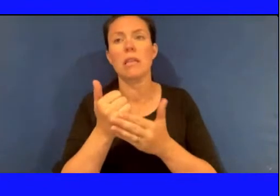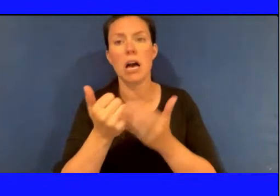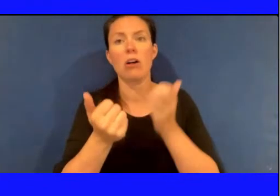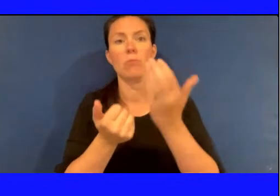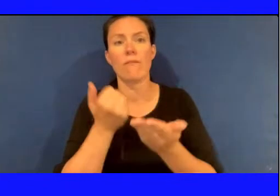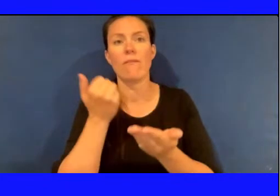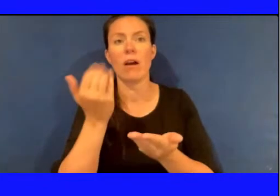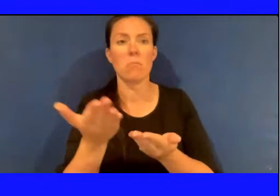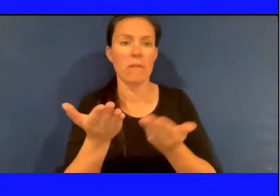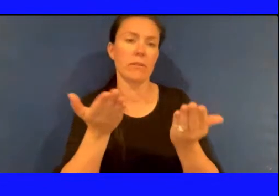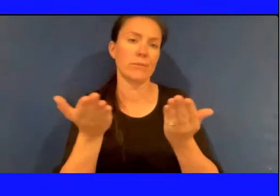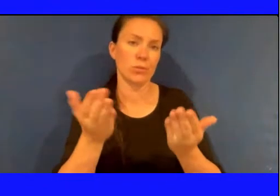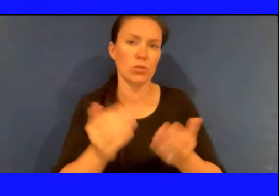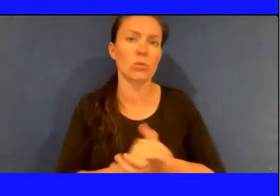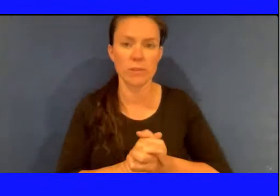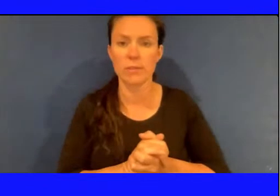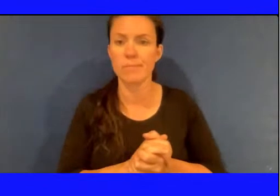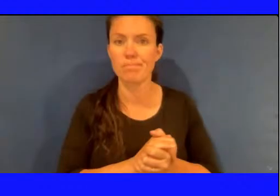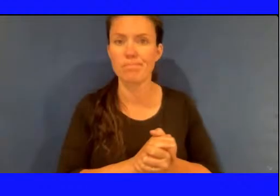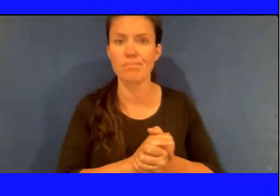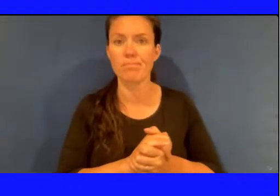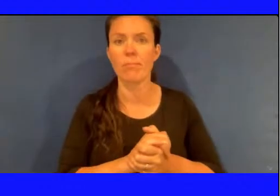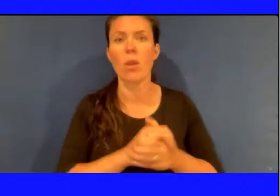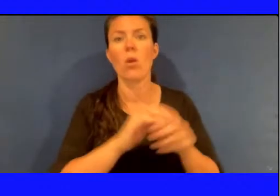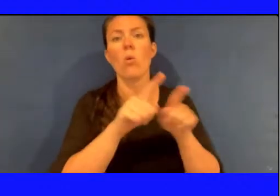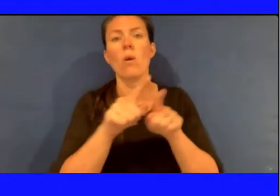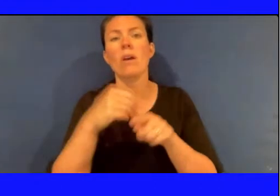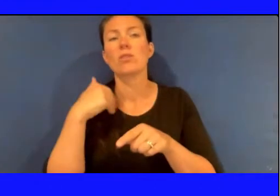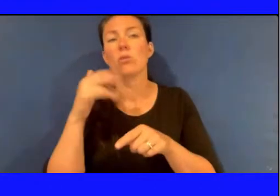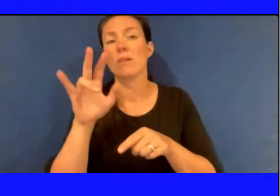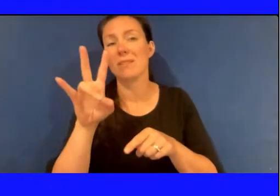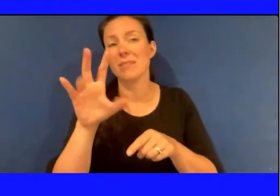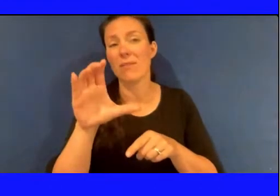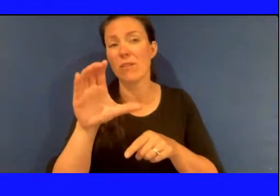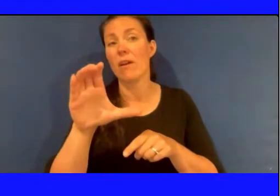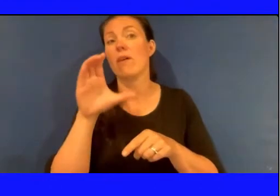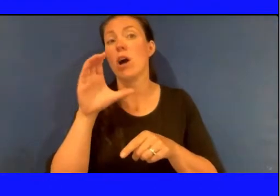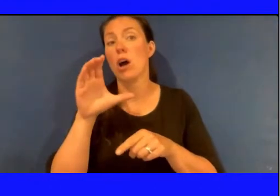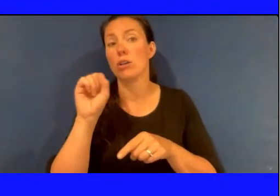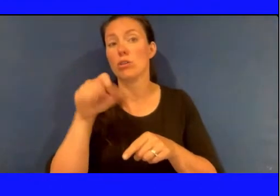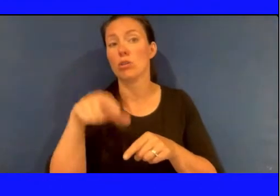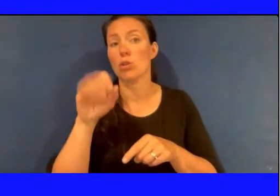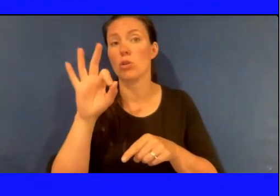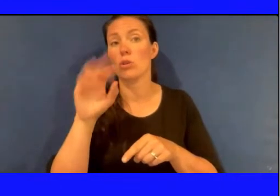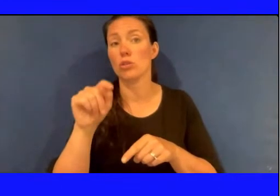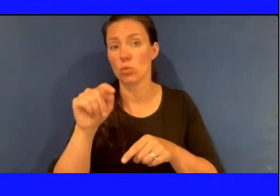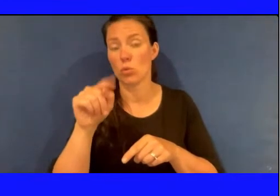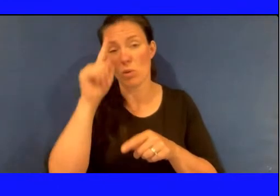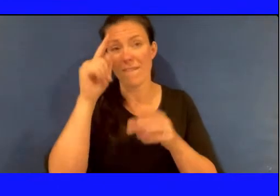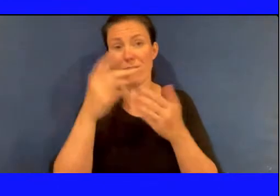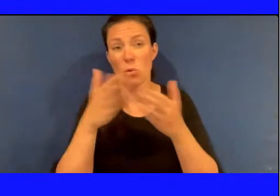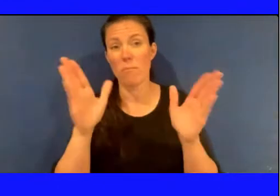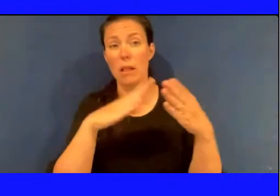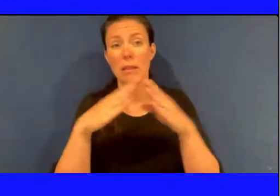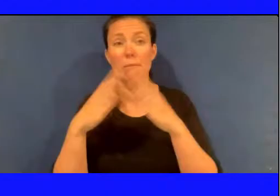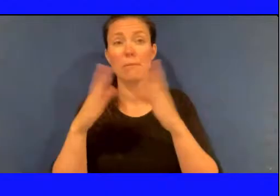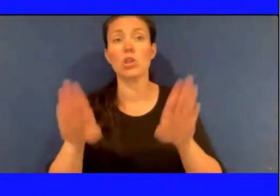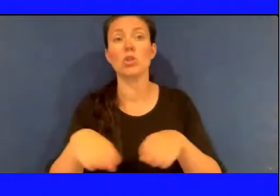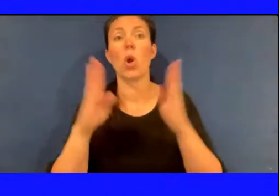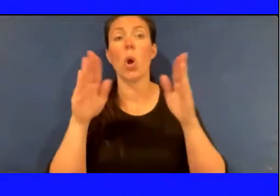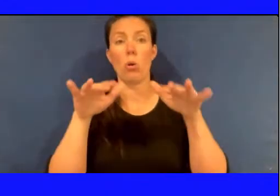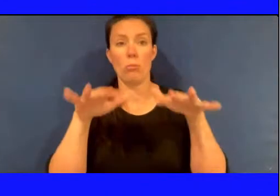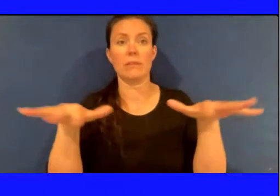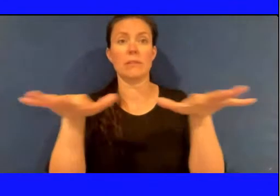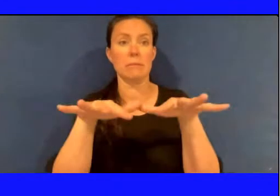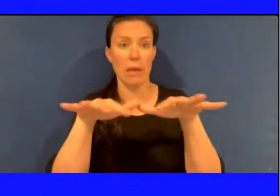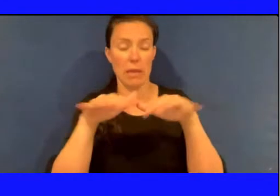individuals across the Bronx. We will also have 7,500 square feet of public community open space. And